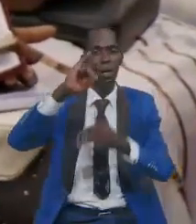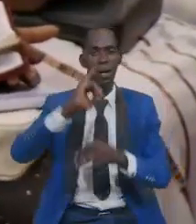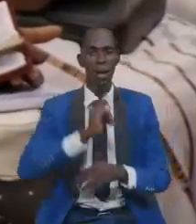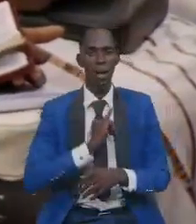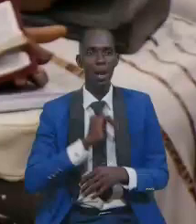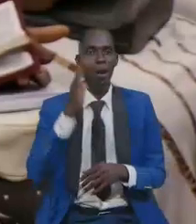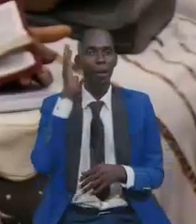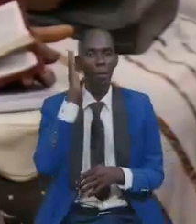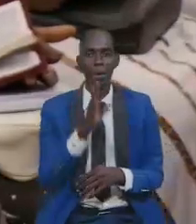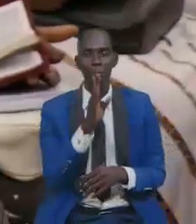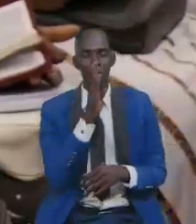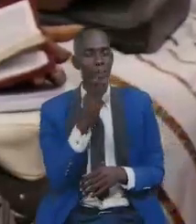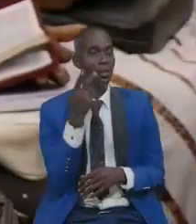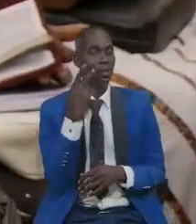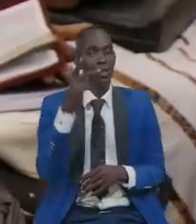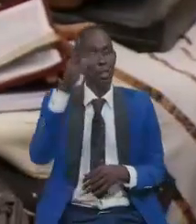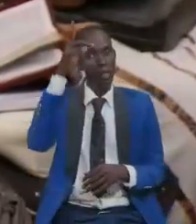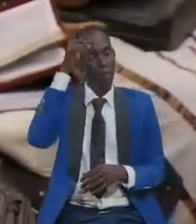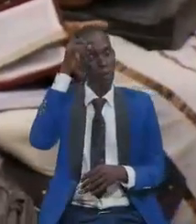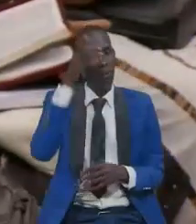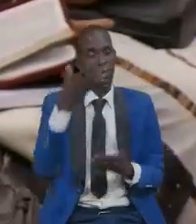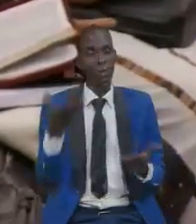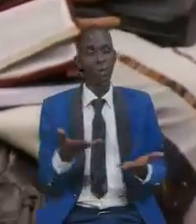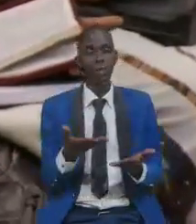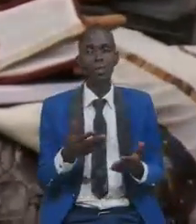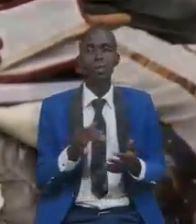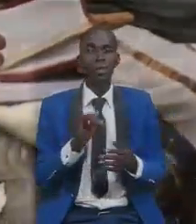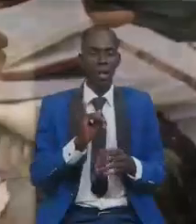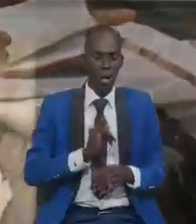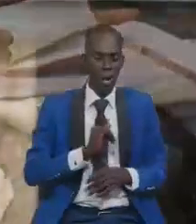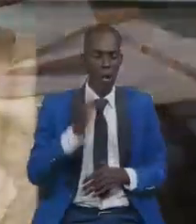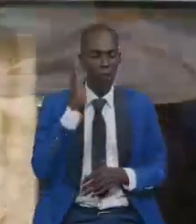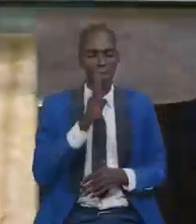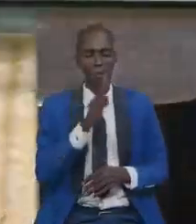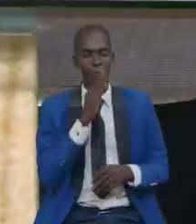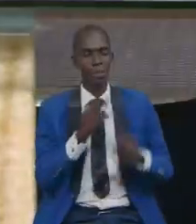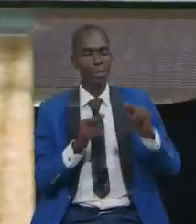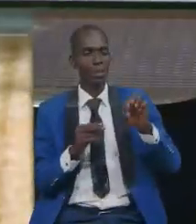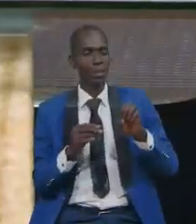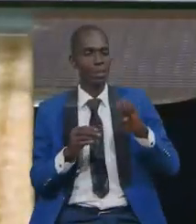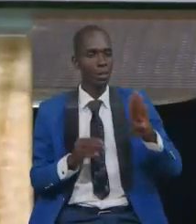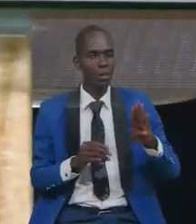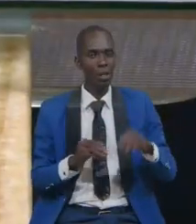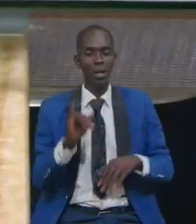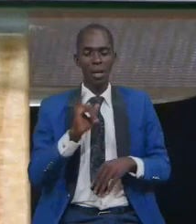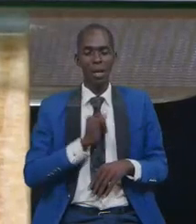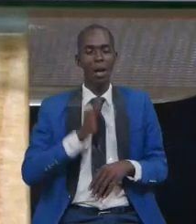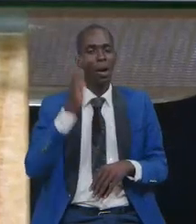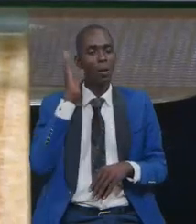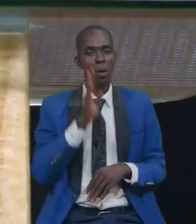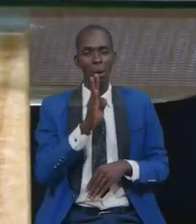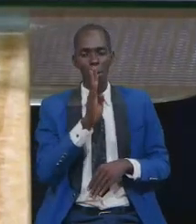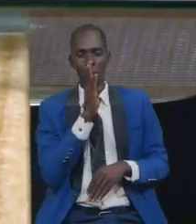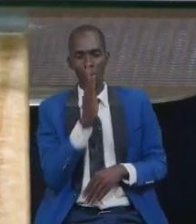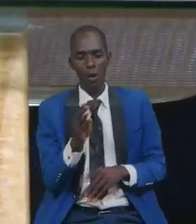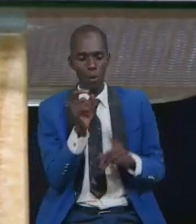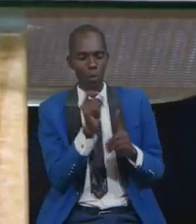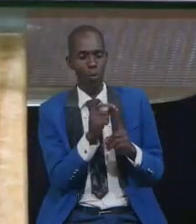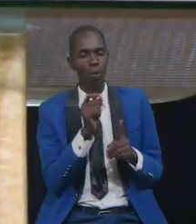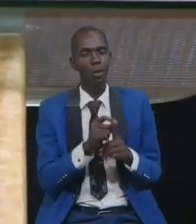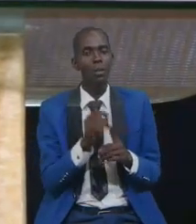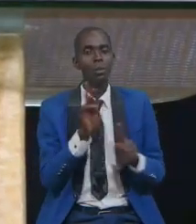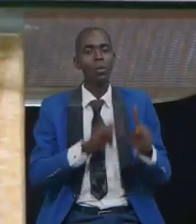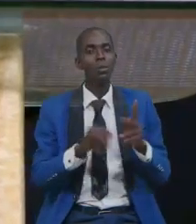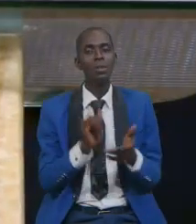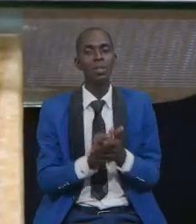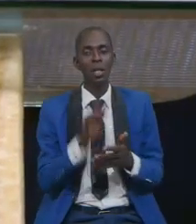I will be Lucifer, I will be Nebuchadnezzar, I will be, and the people that deify